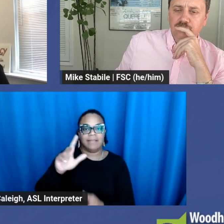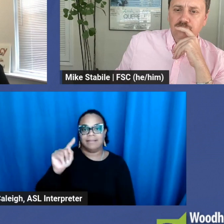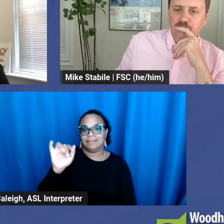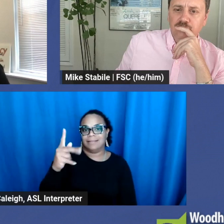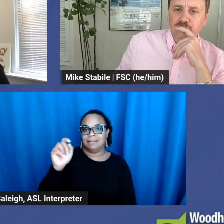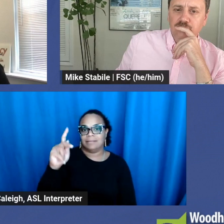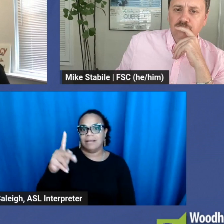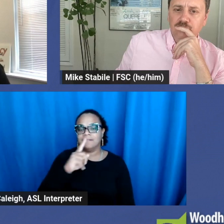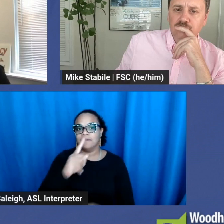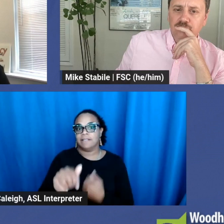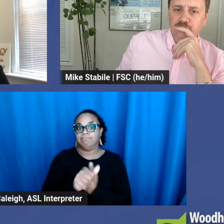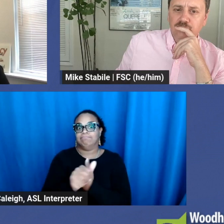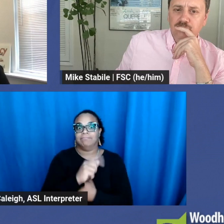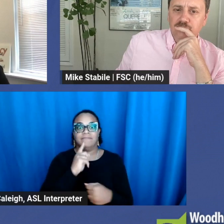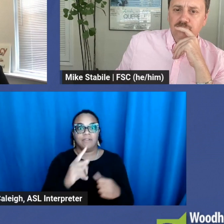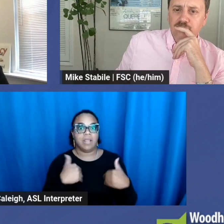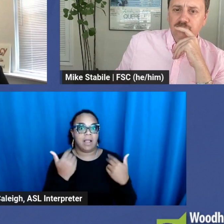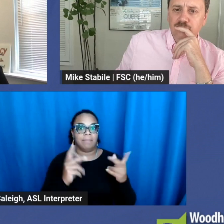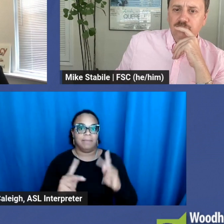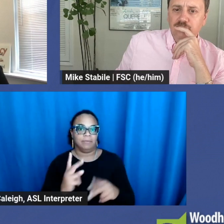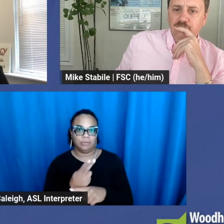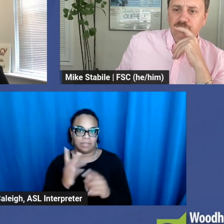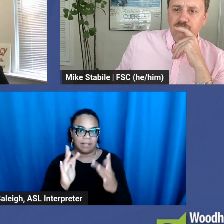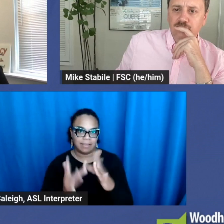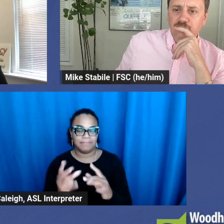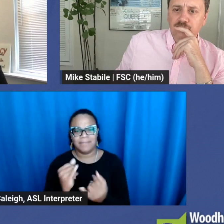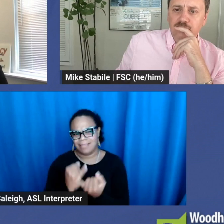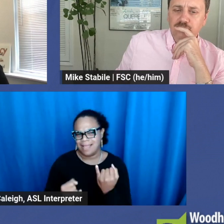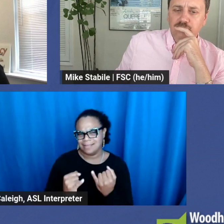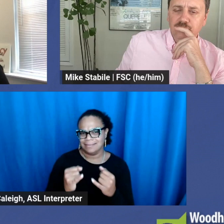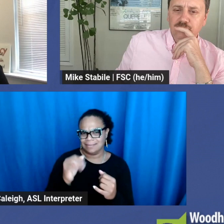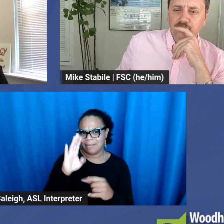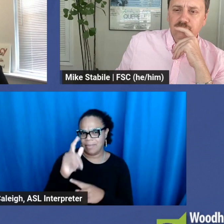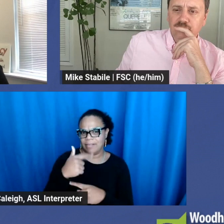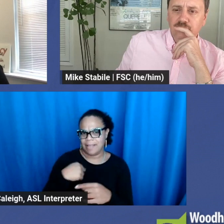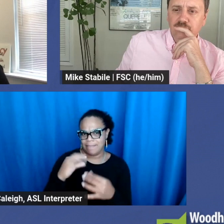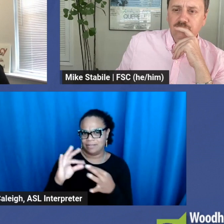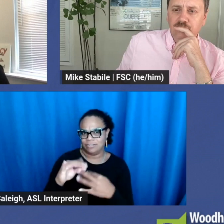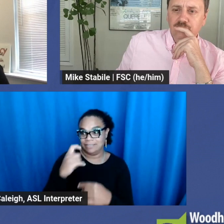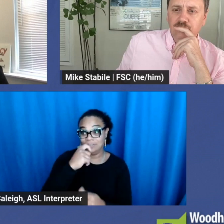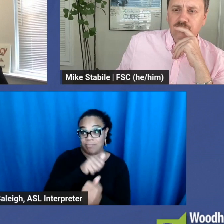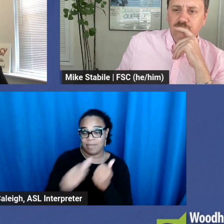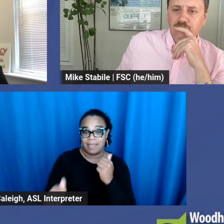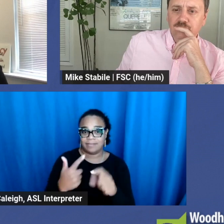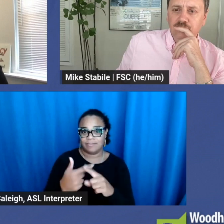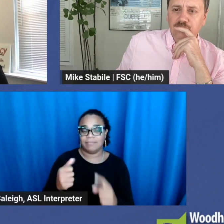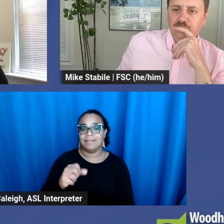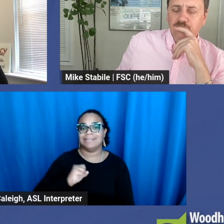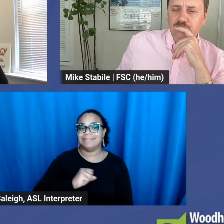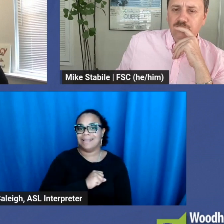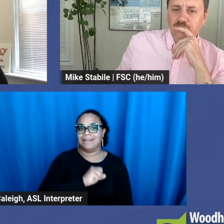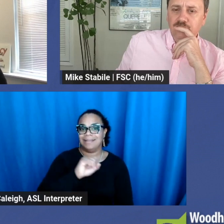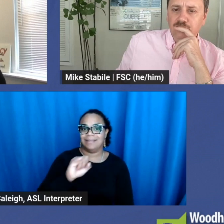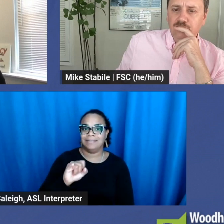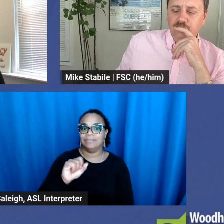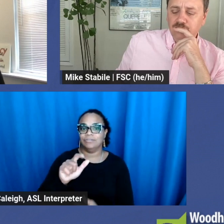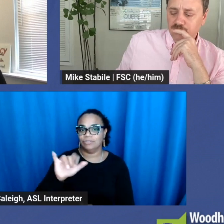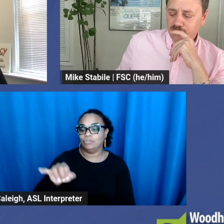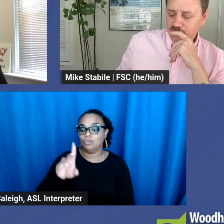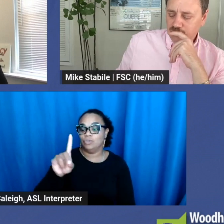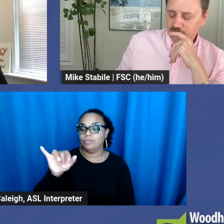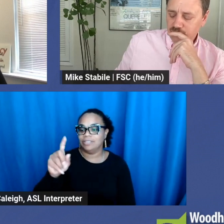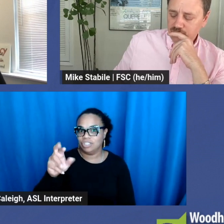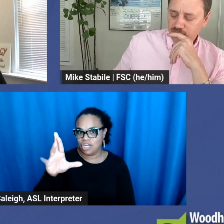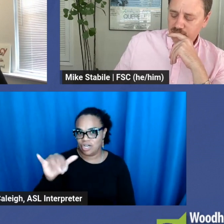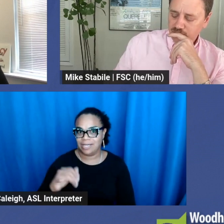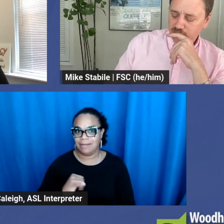for young people online. And then the last bill I'd mention, because it just passed out of the Senate Judiciary Committee last week,